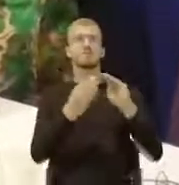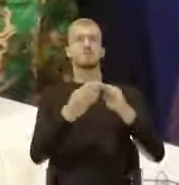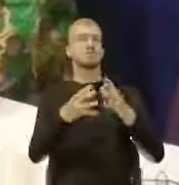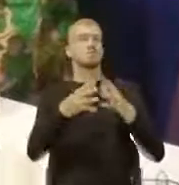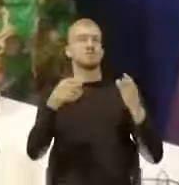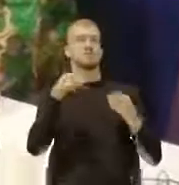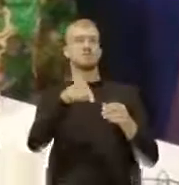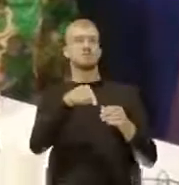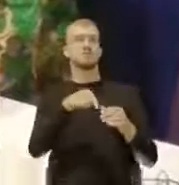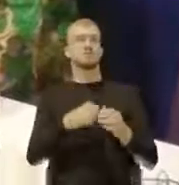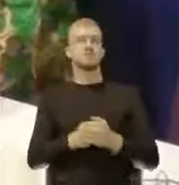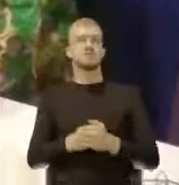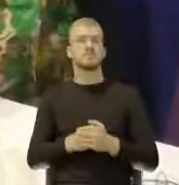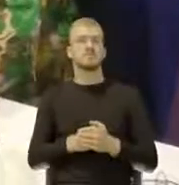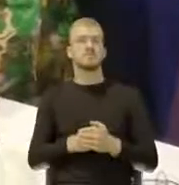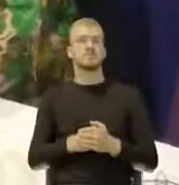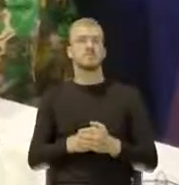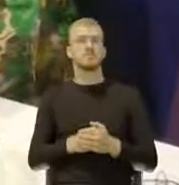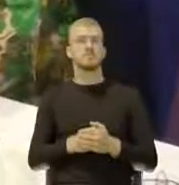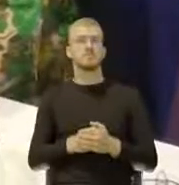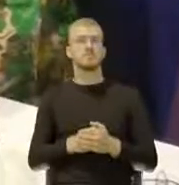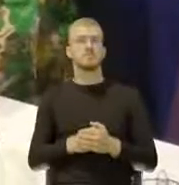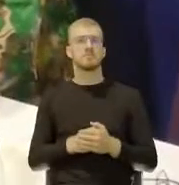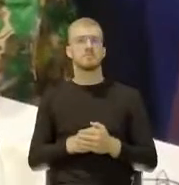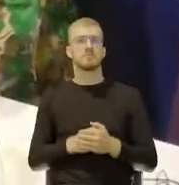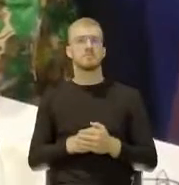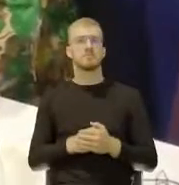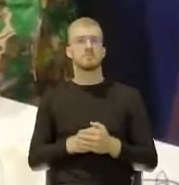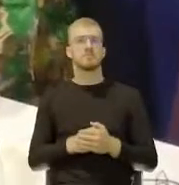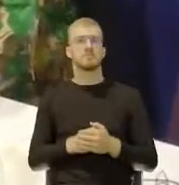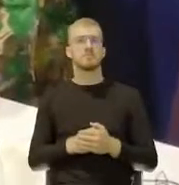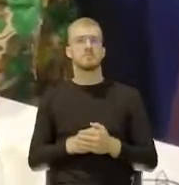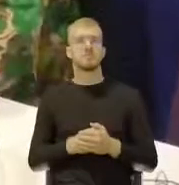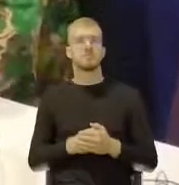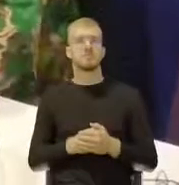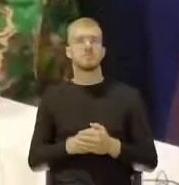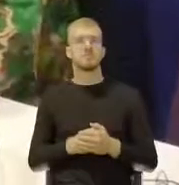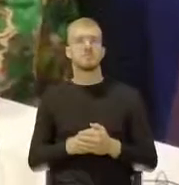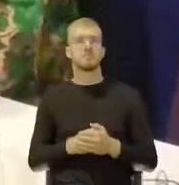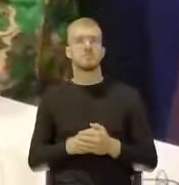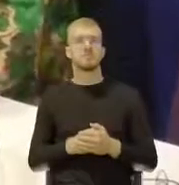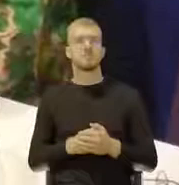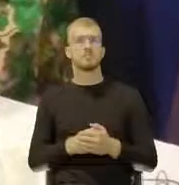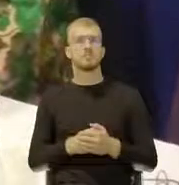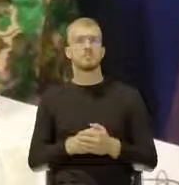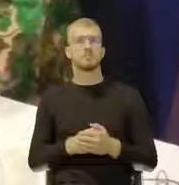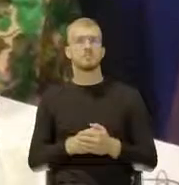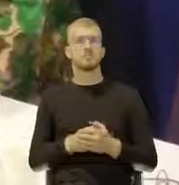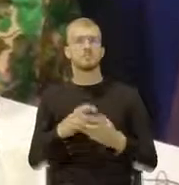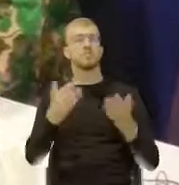important that we focus on the ones that are completely being left out of the equation in this process.